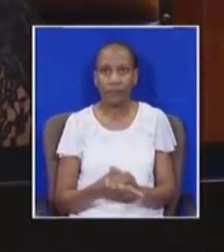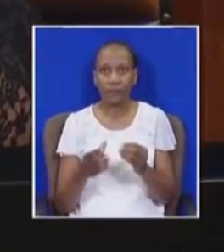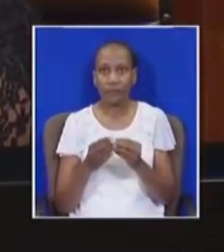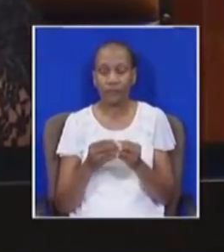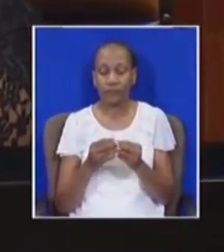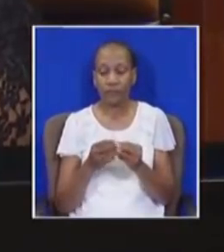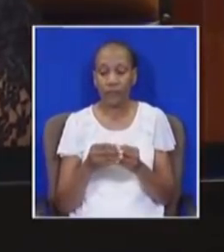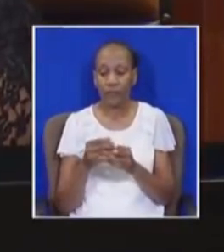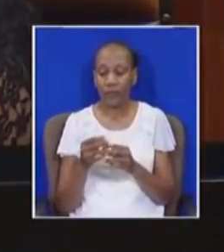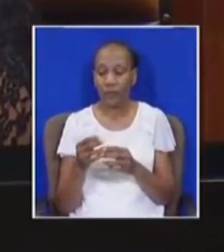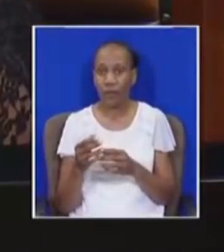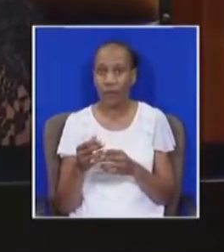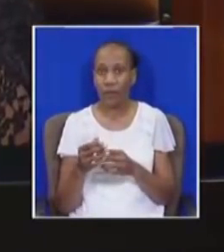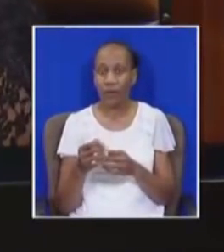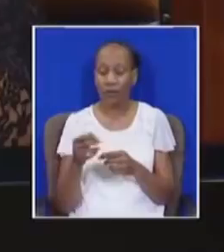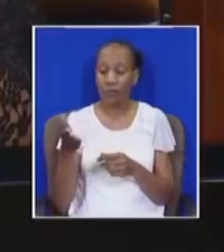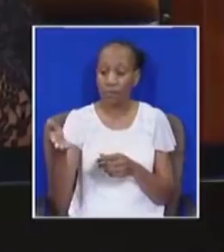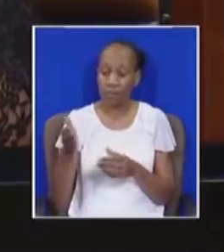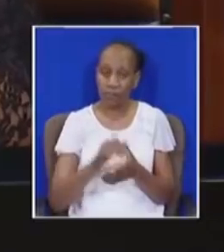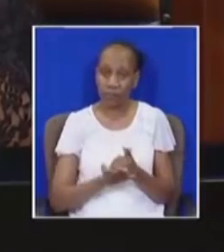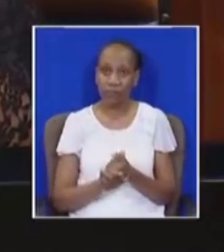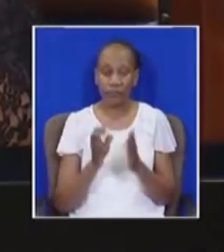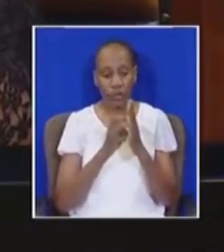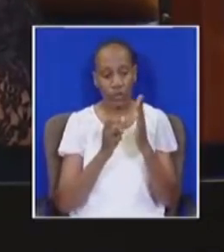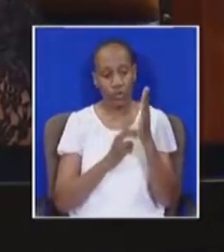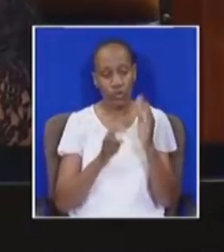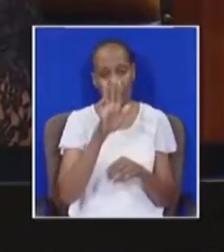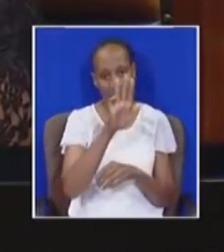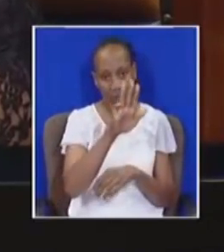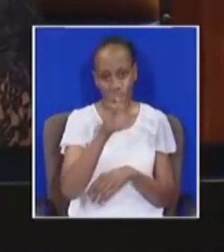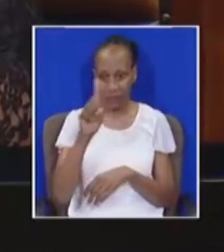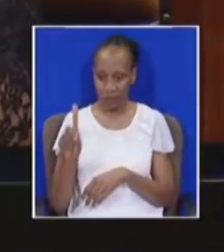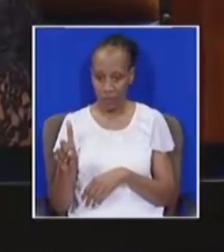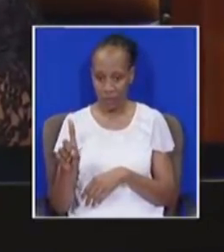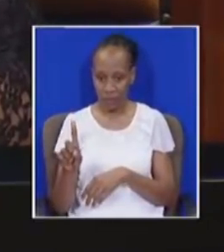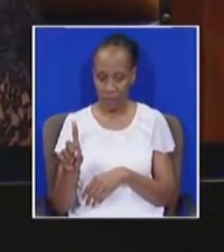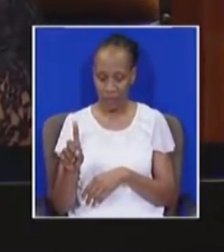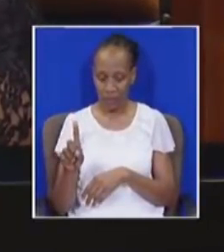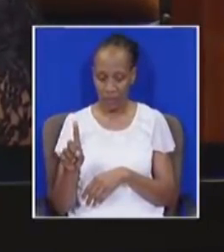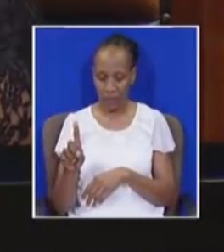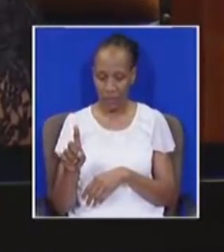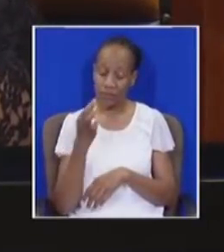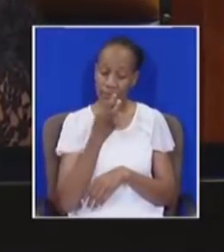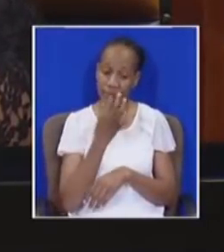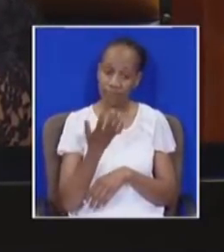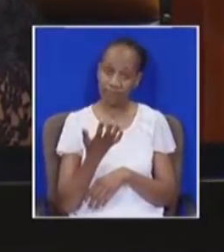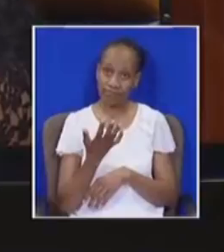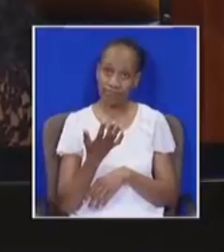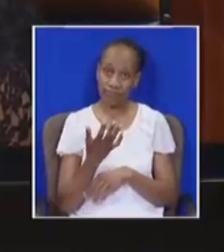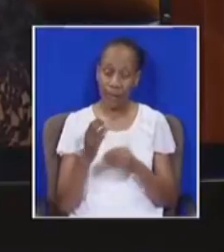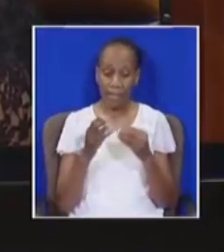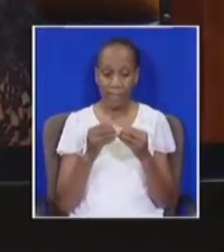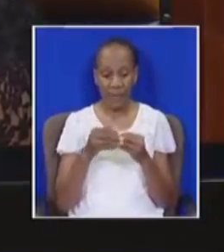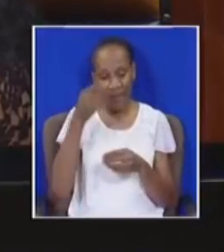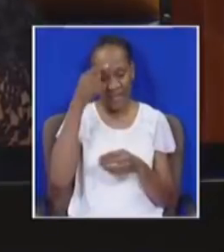Honorable... Chairperson, if you look at Rule 91, the rule of anticipation, it says no member may anticipate